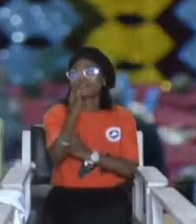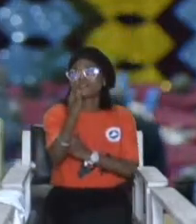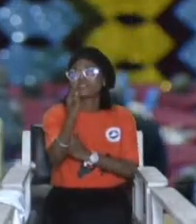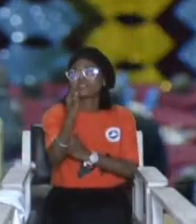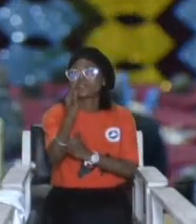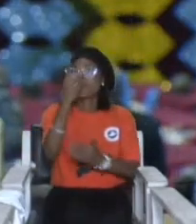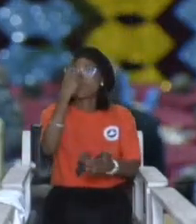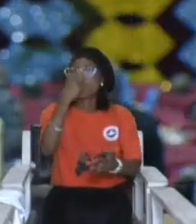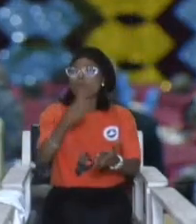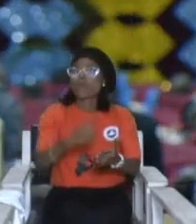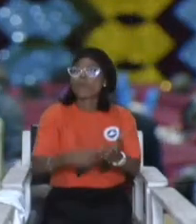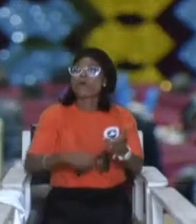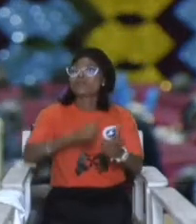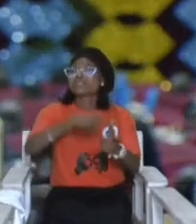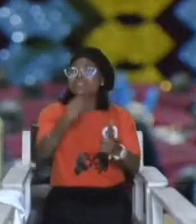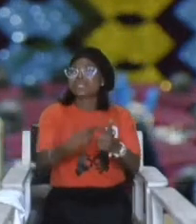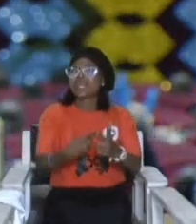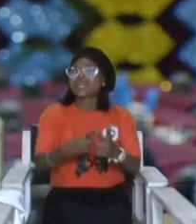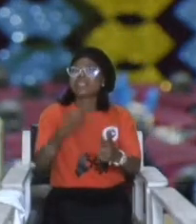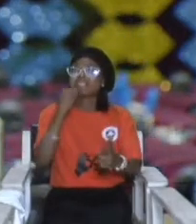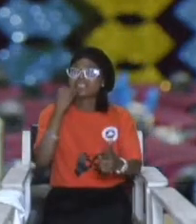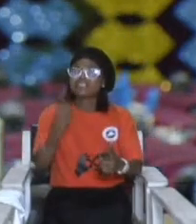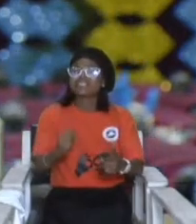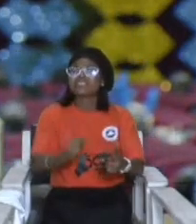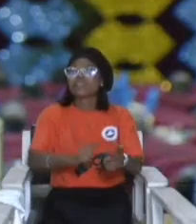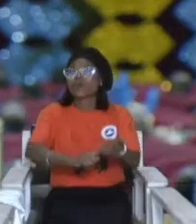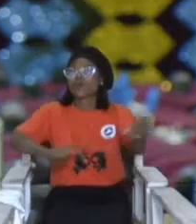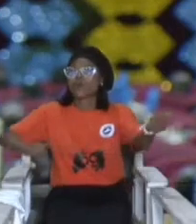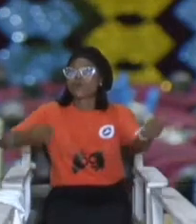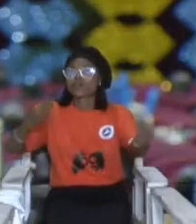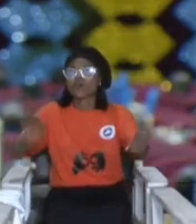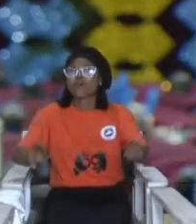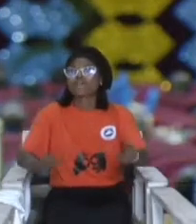what then is the rod of fire?